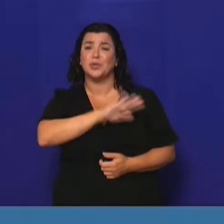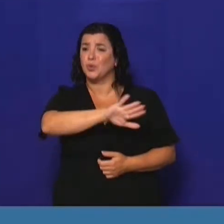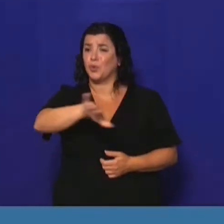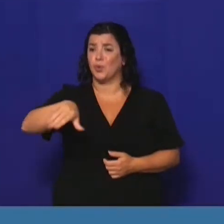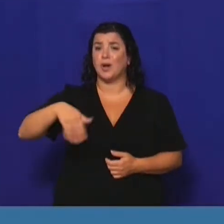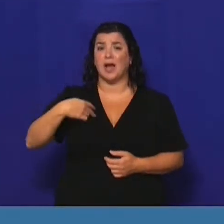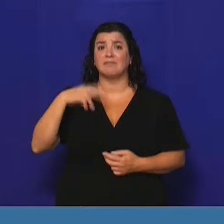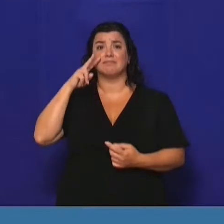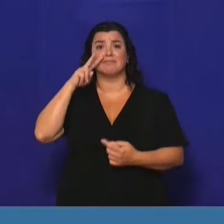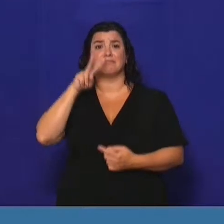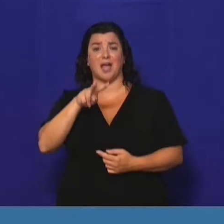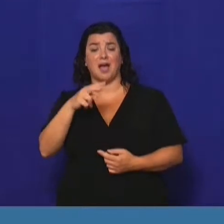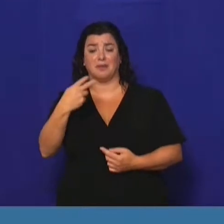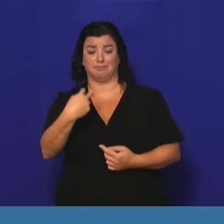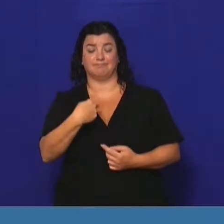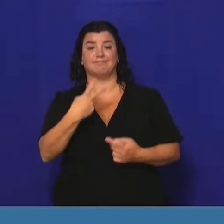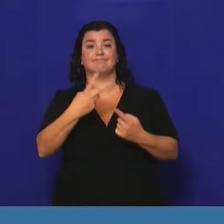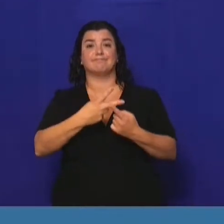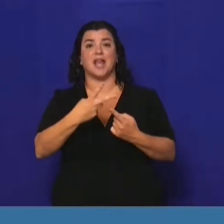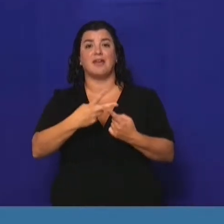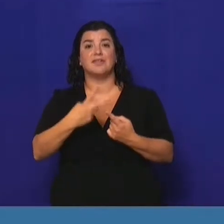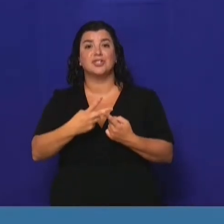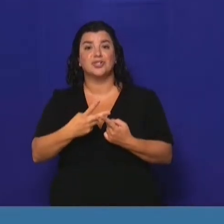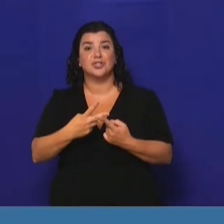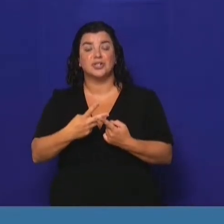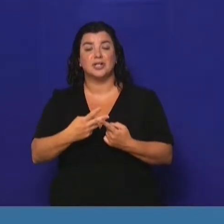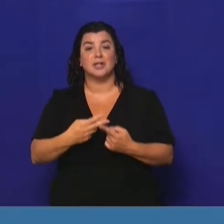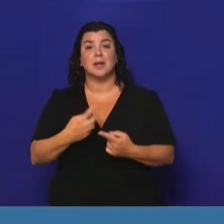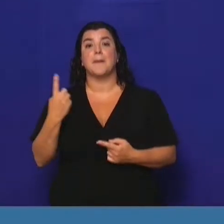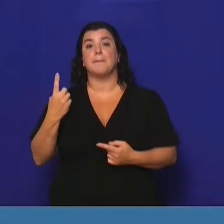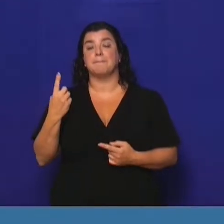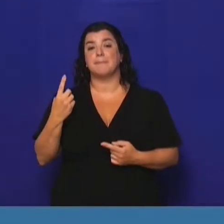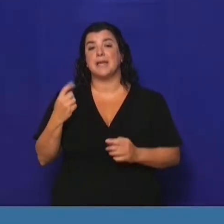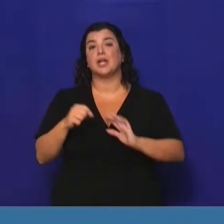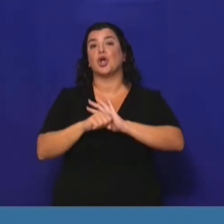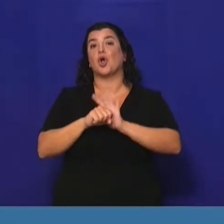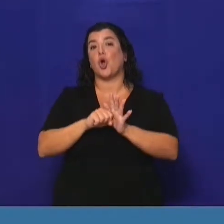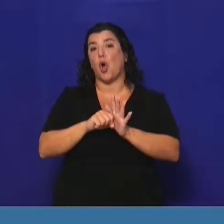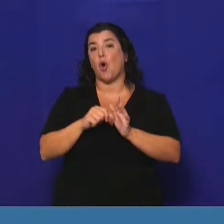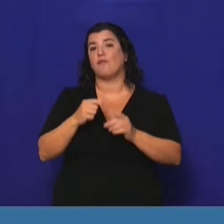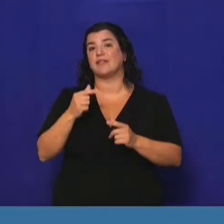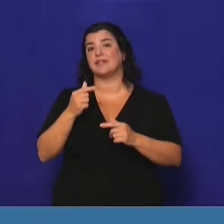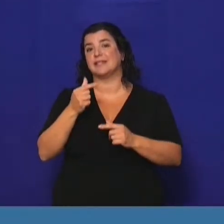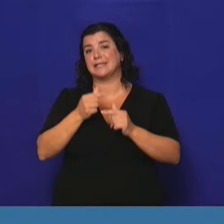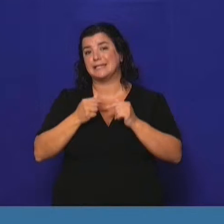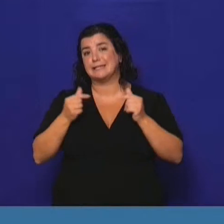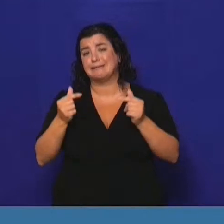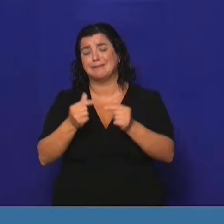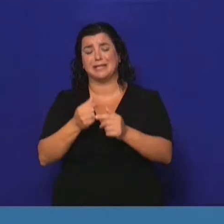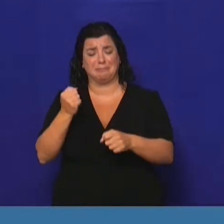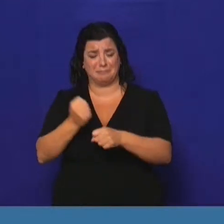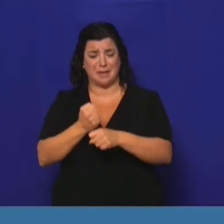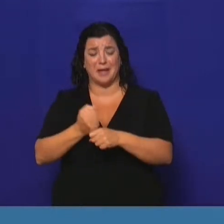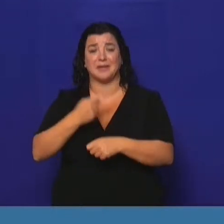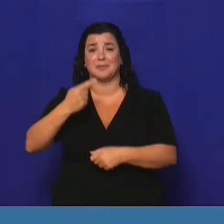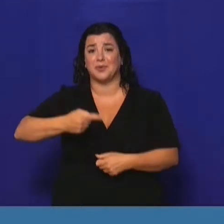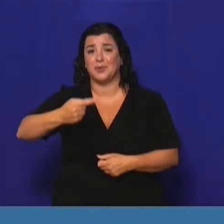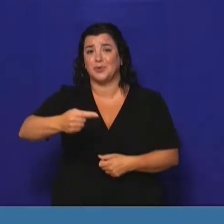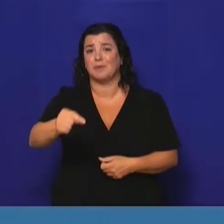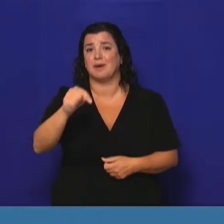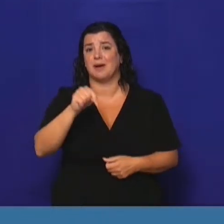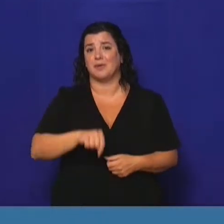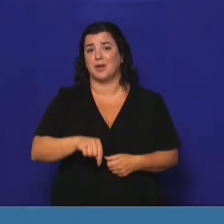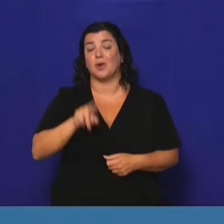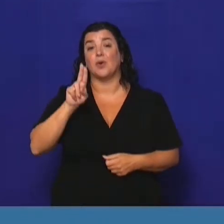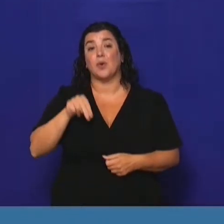qed jarana, nixtieq nirringrazzja wkoll il-Public Health COVID Team li l-ħidma tiegħu hija ta' kuljum hawnhekk u lil